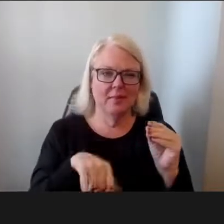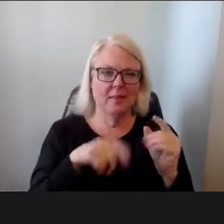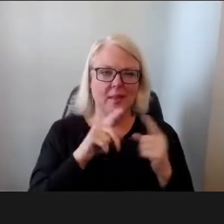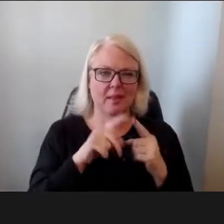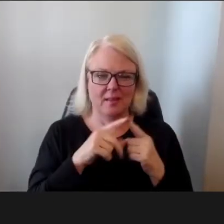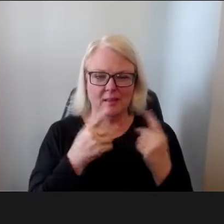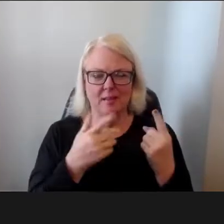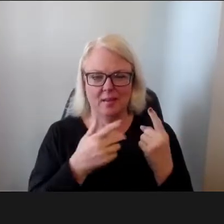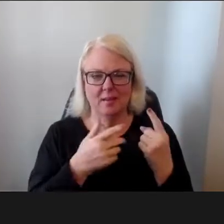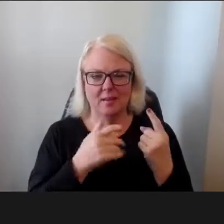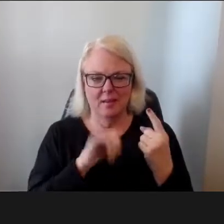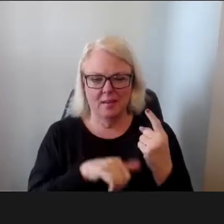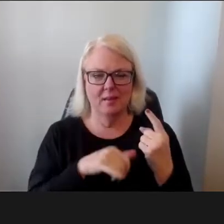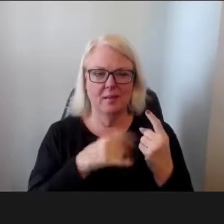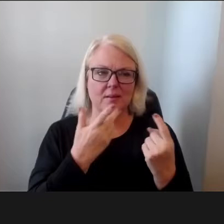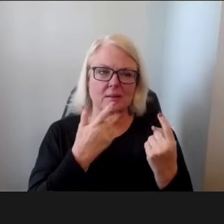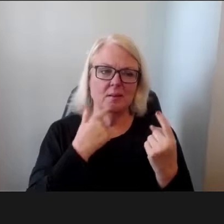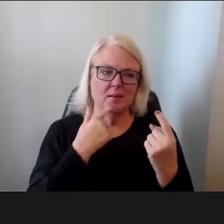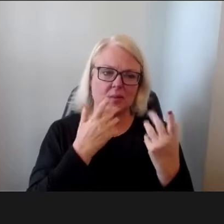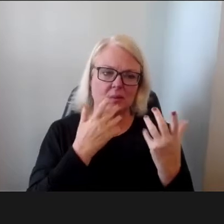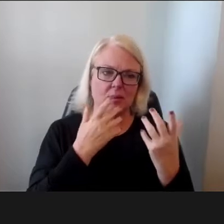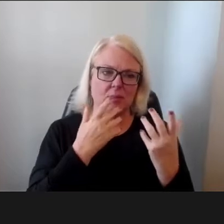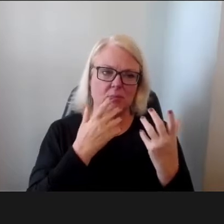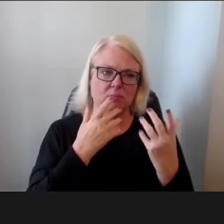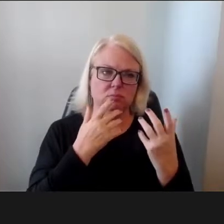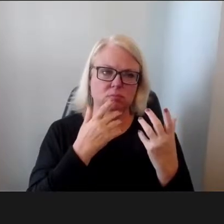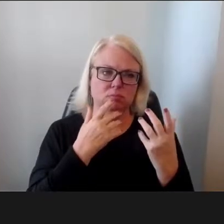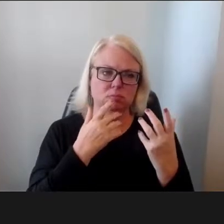by definition invested in